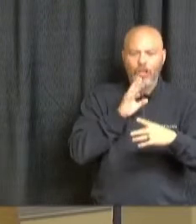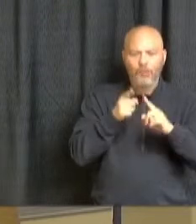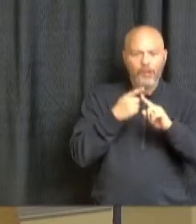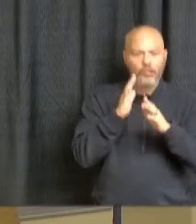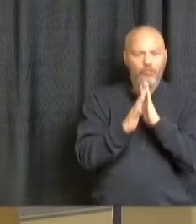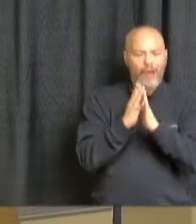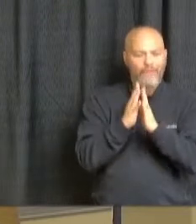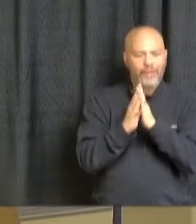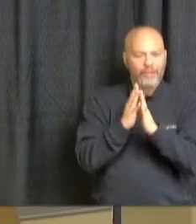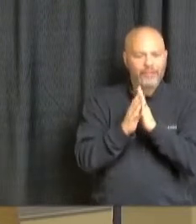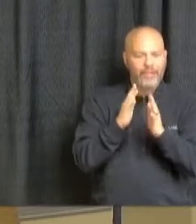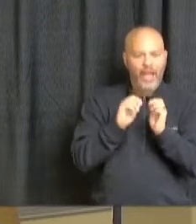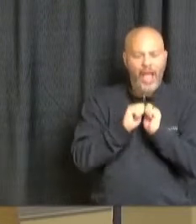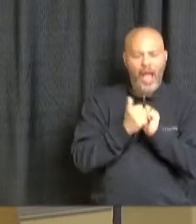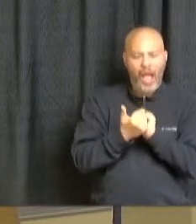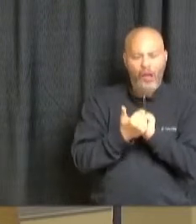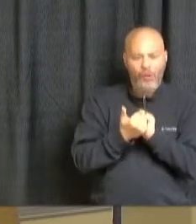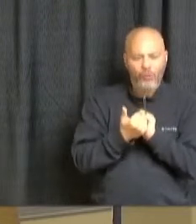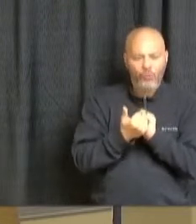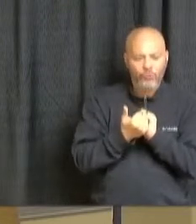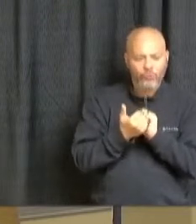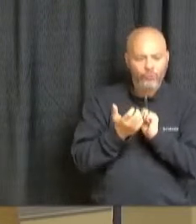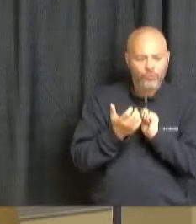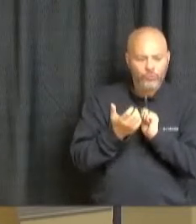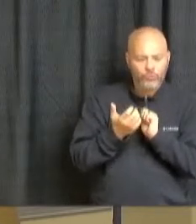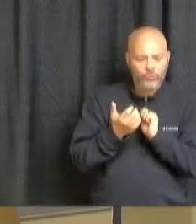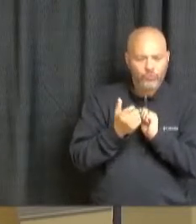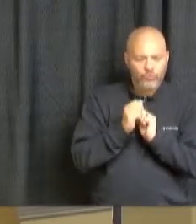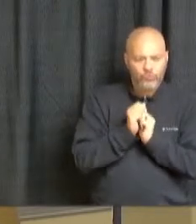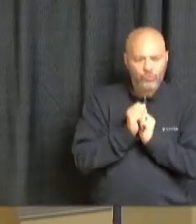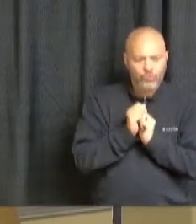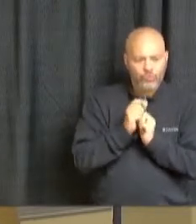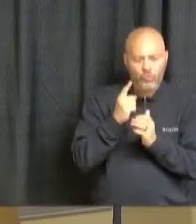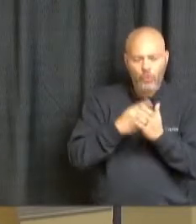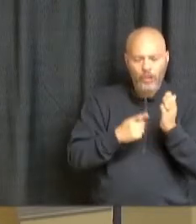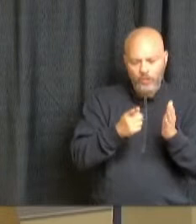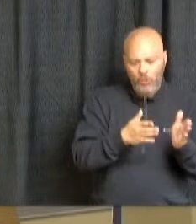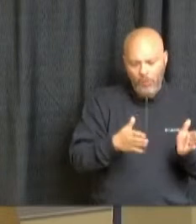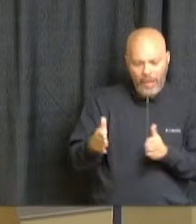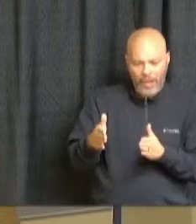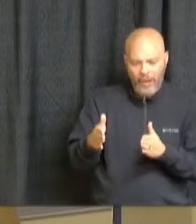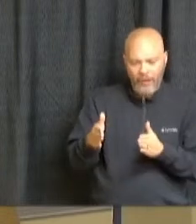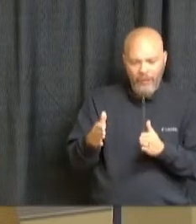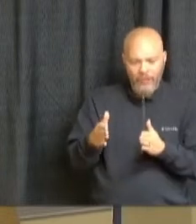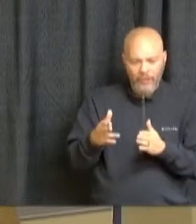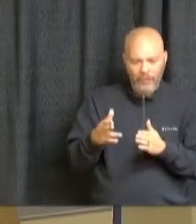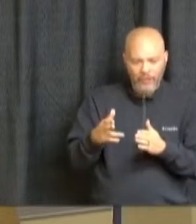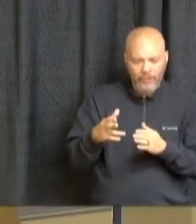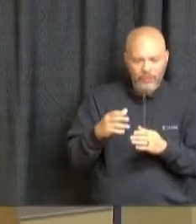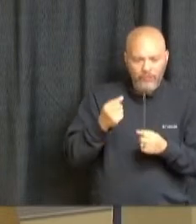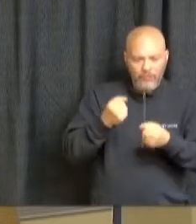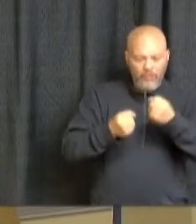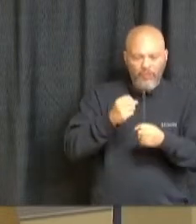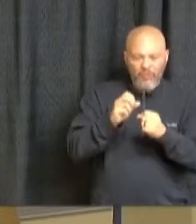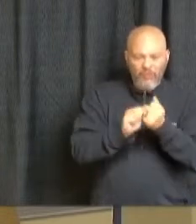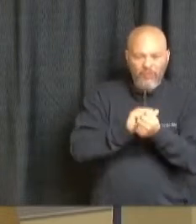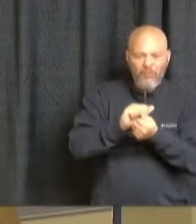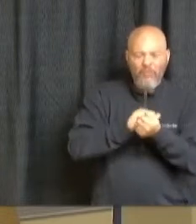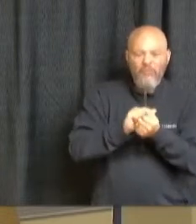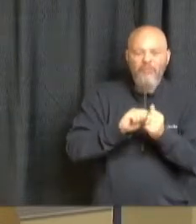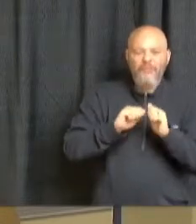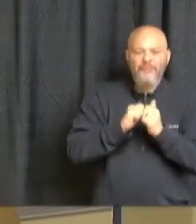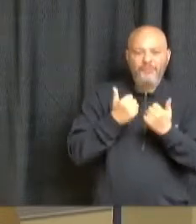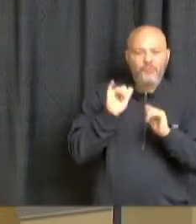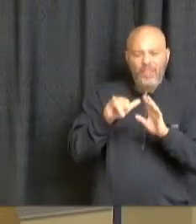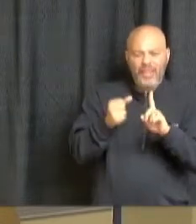traffic. How does, I guess, what you're planning on putting, like you said, a car wash and a daycare, how does